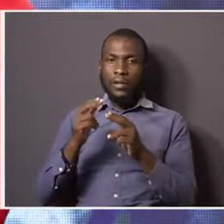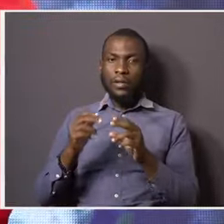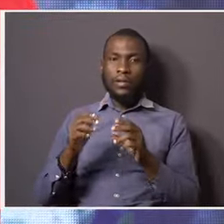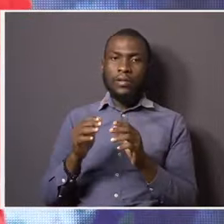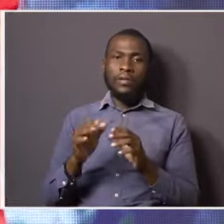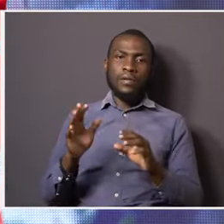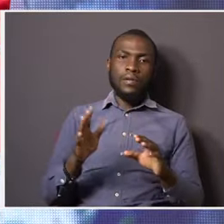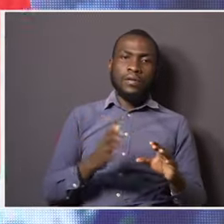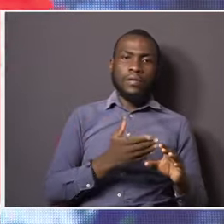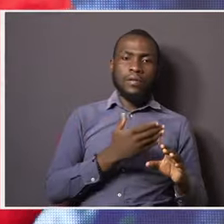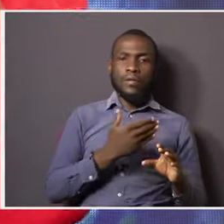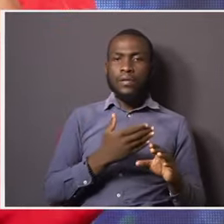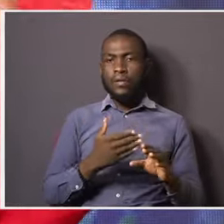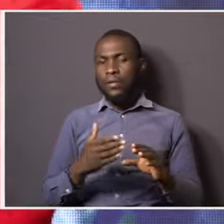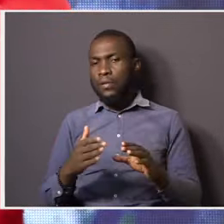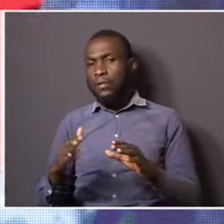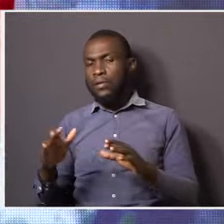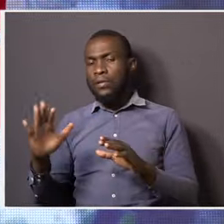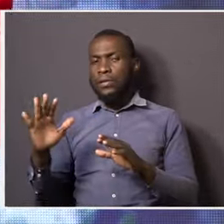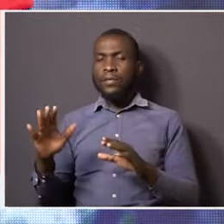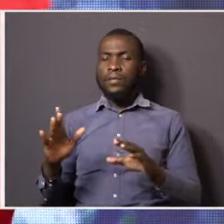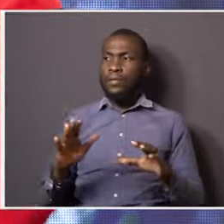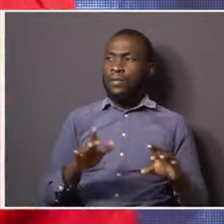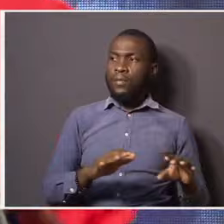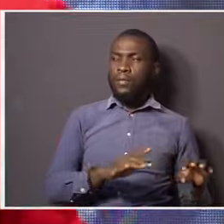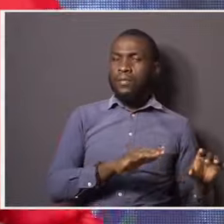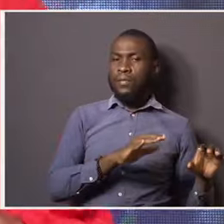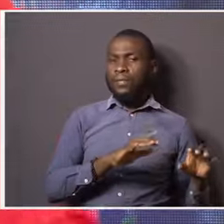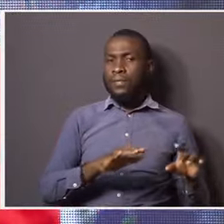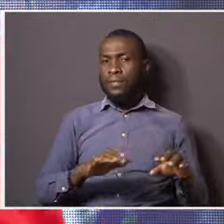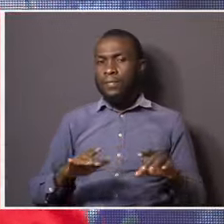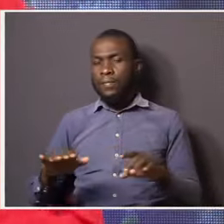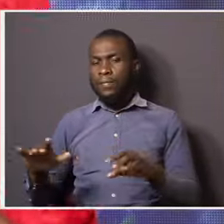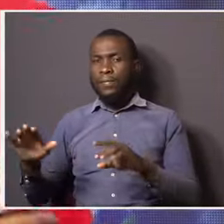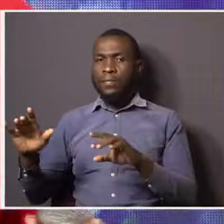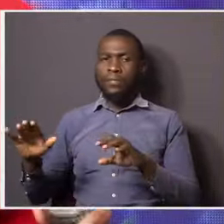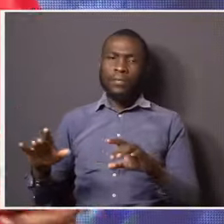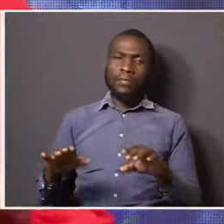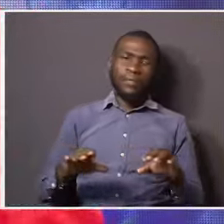name. I just want to speak your name today.